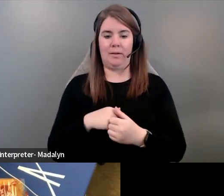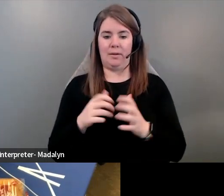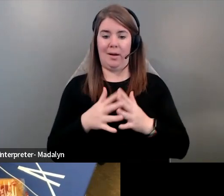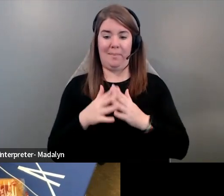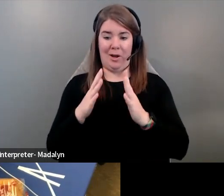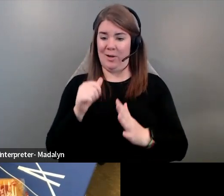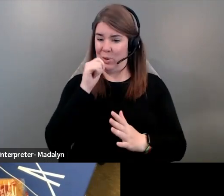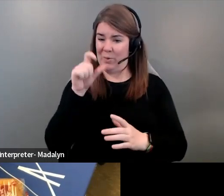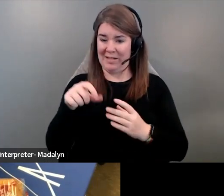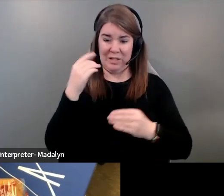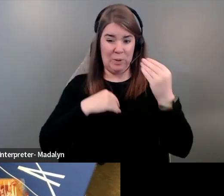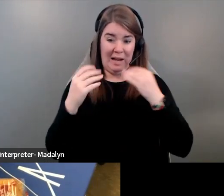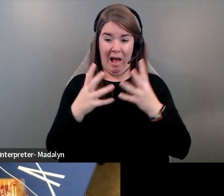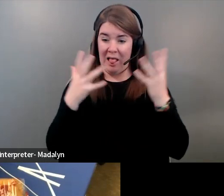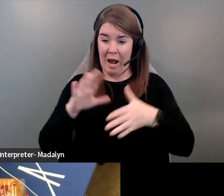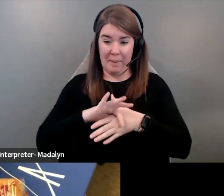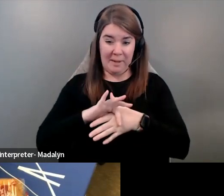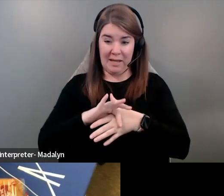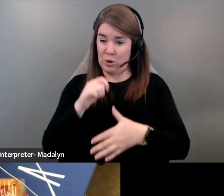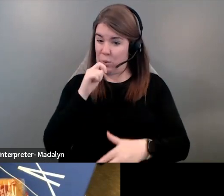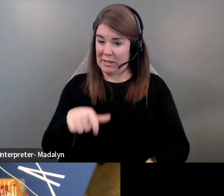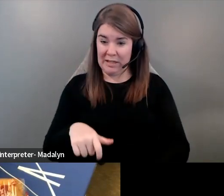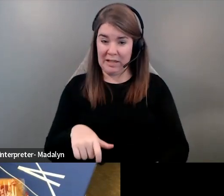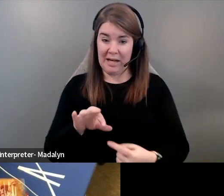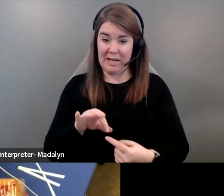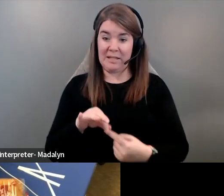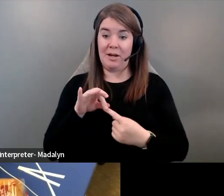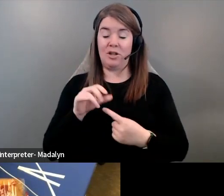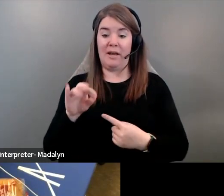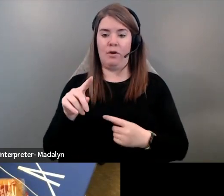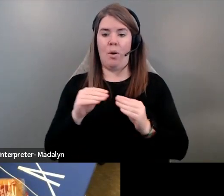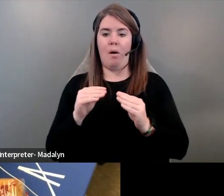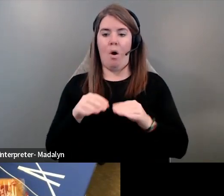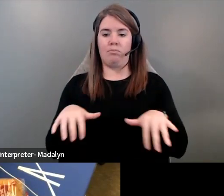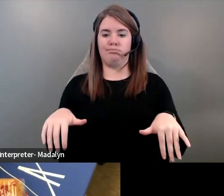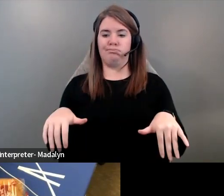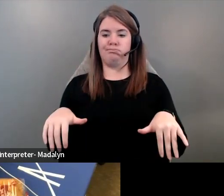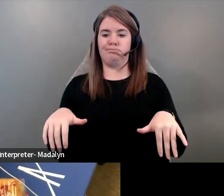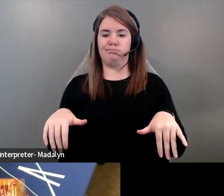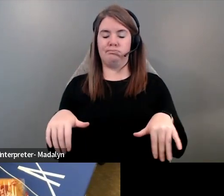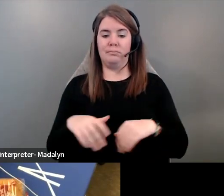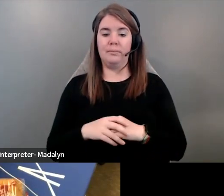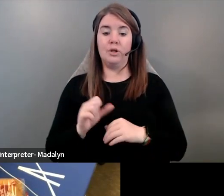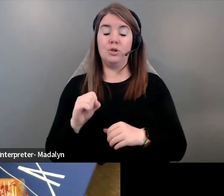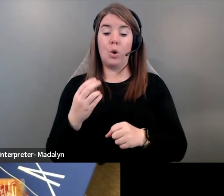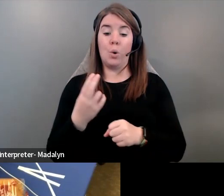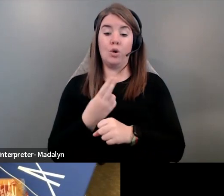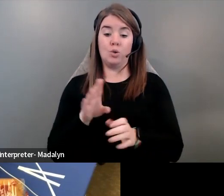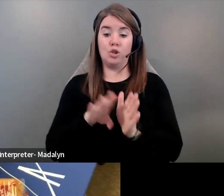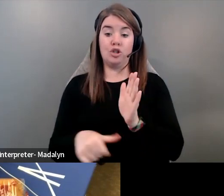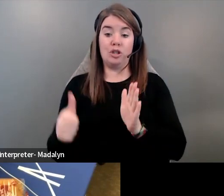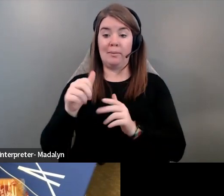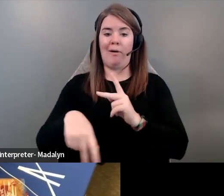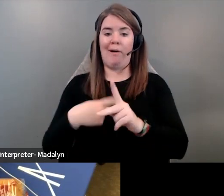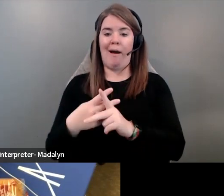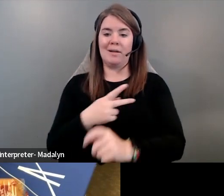to eat a large amount of meat, especially if you're more sedentary than you should be. So by using cheaper sources of protein,